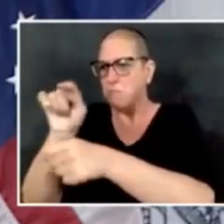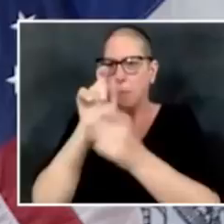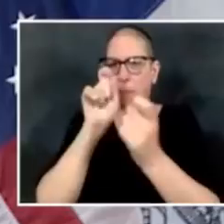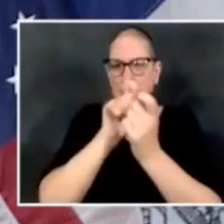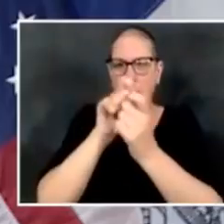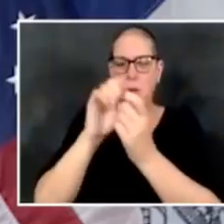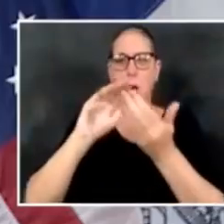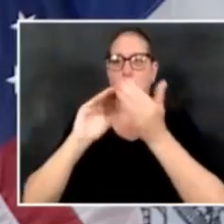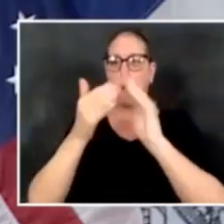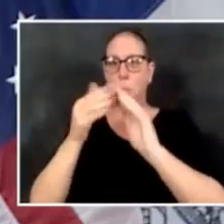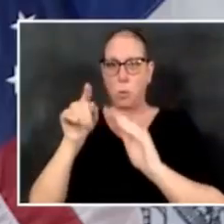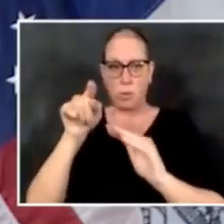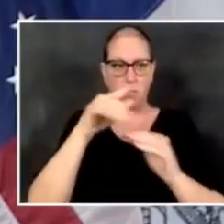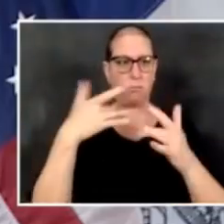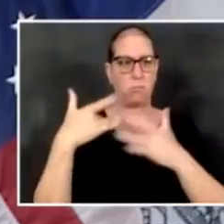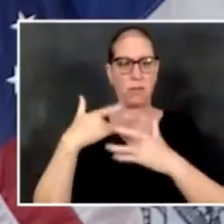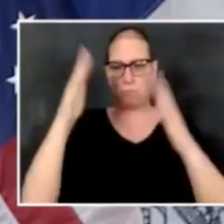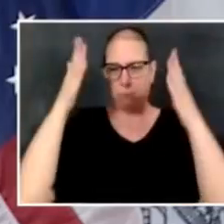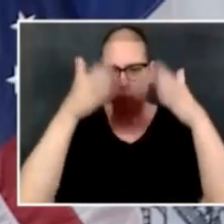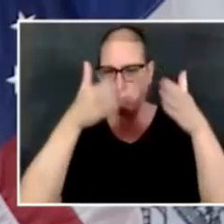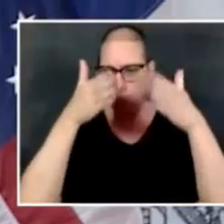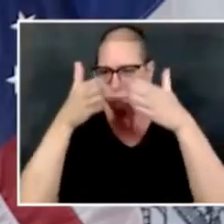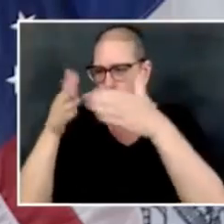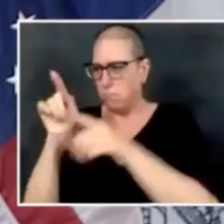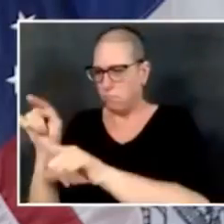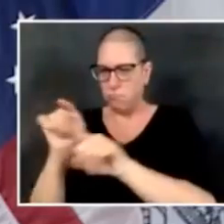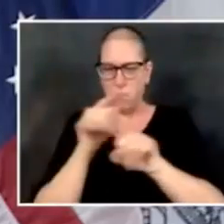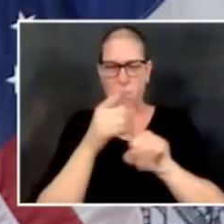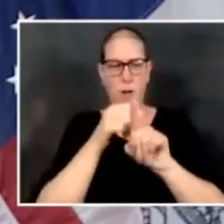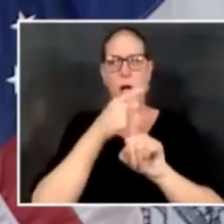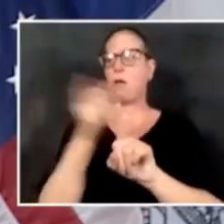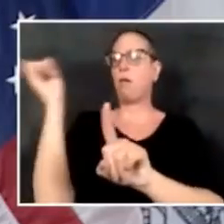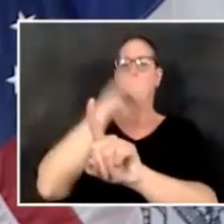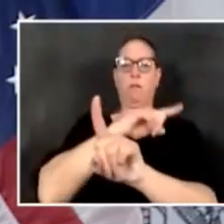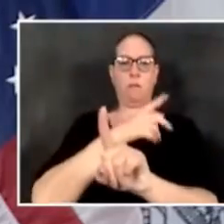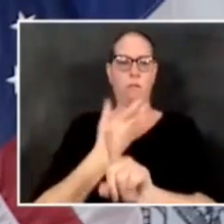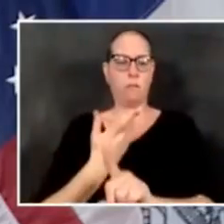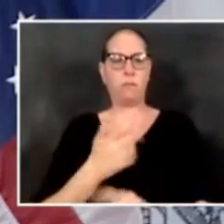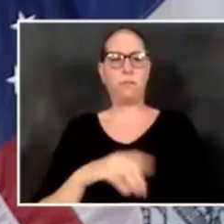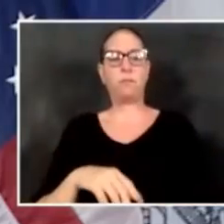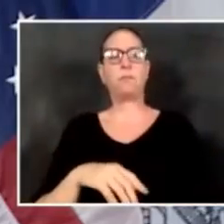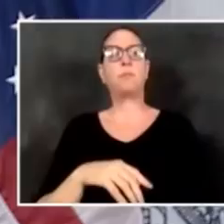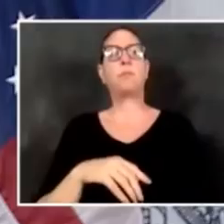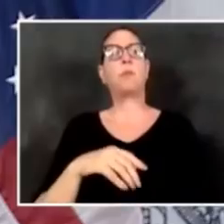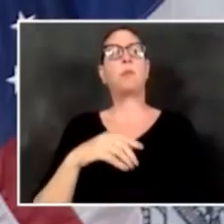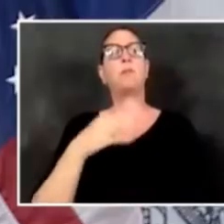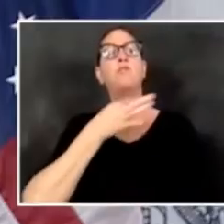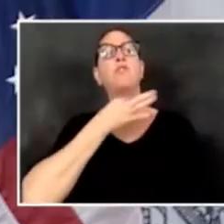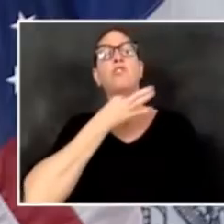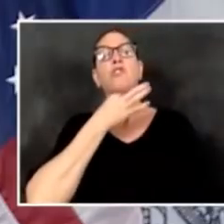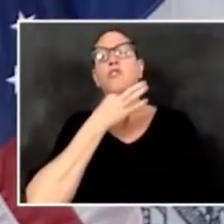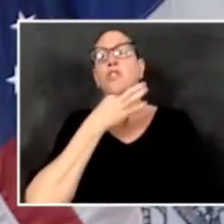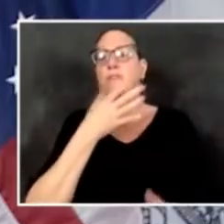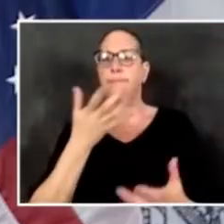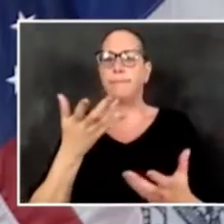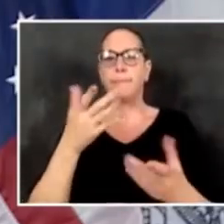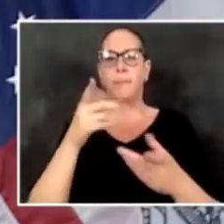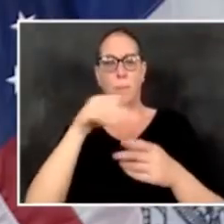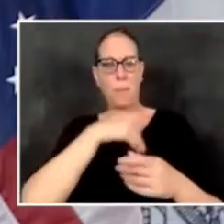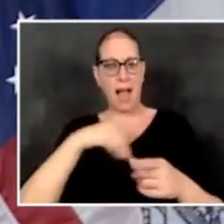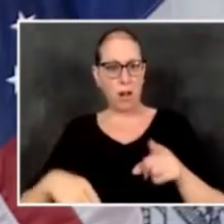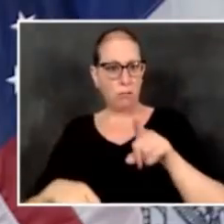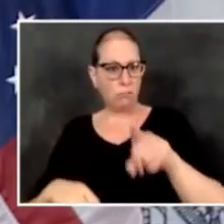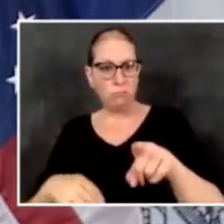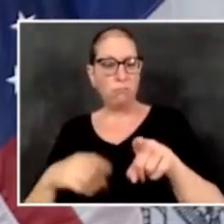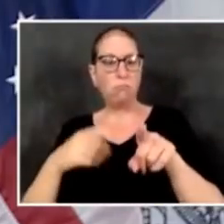confrontations. I'm wondering if the mayor, if you could address whether you're giving any second thought to having the police as